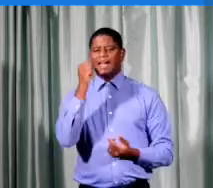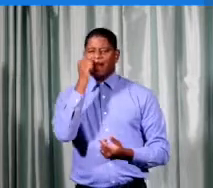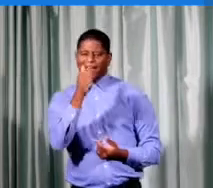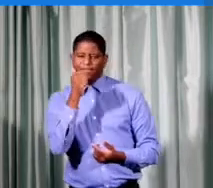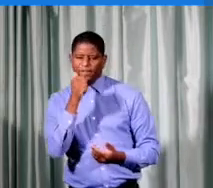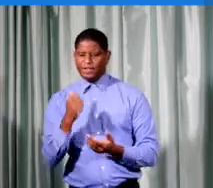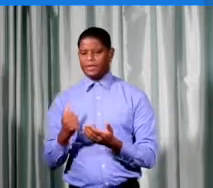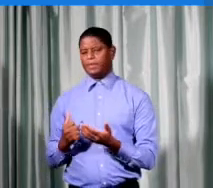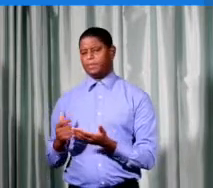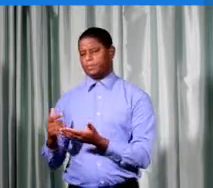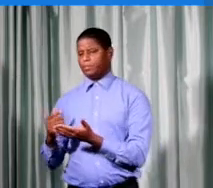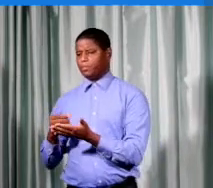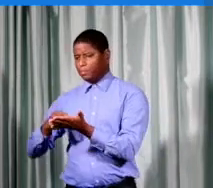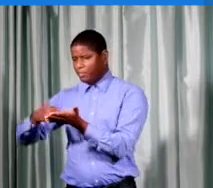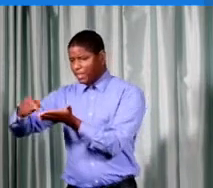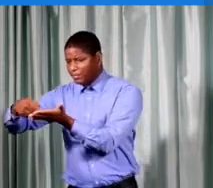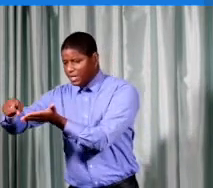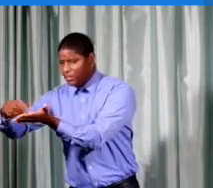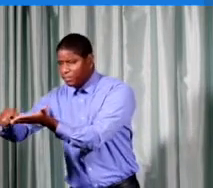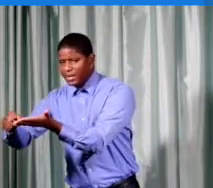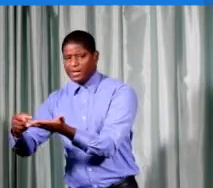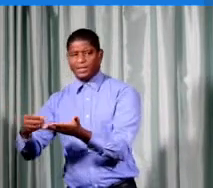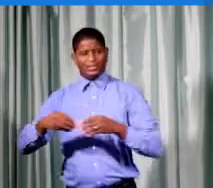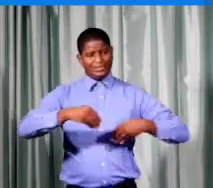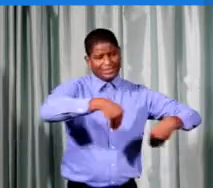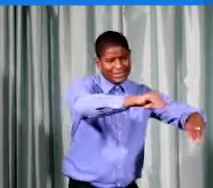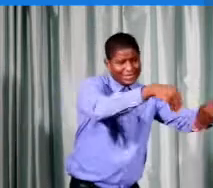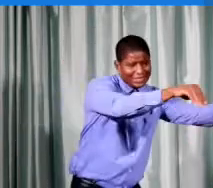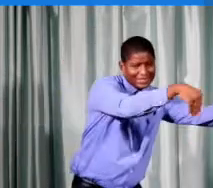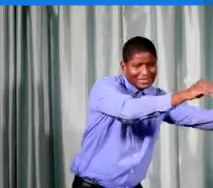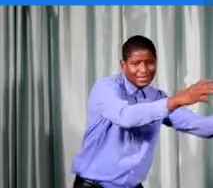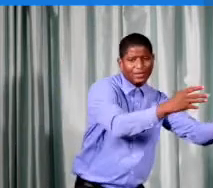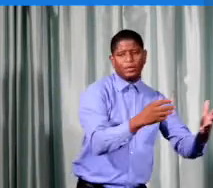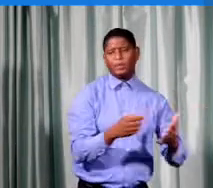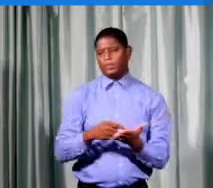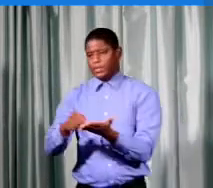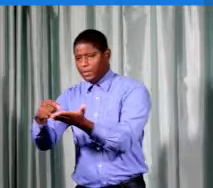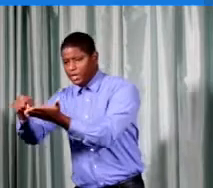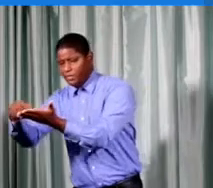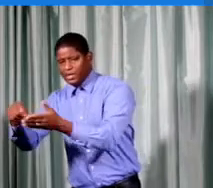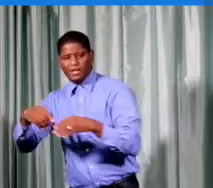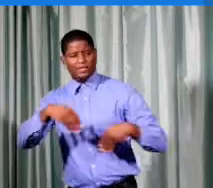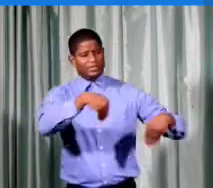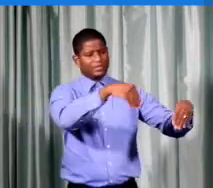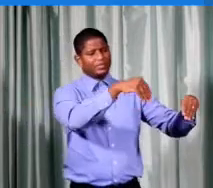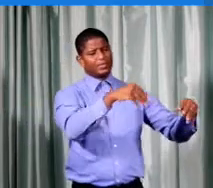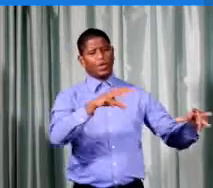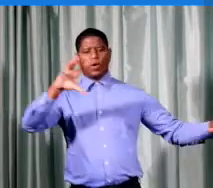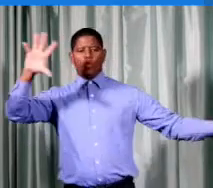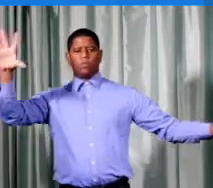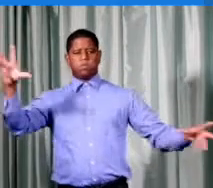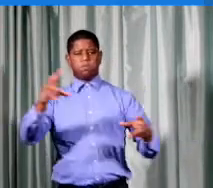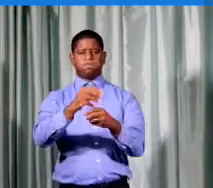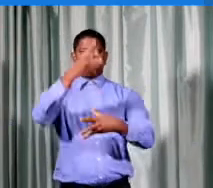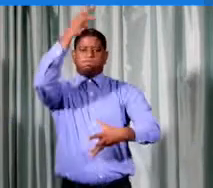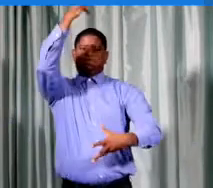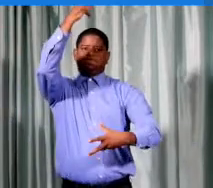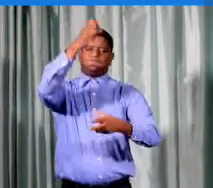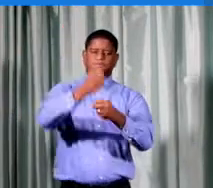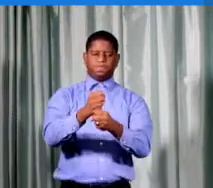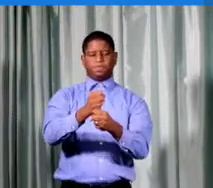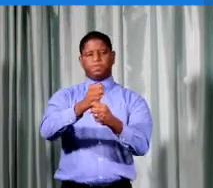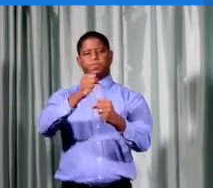etc., and we'll get to how that is recorded, is summarized, put through the filter of the